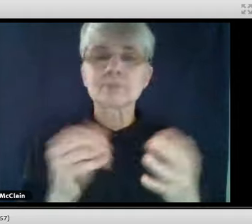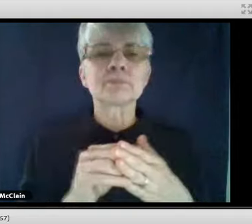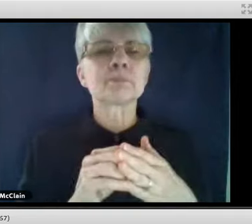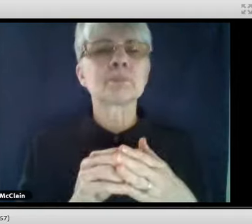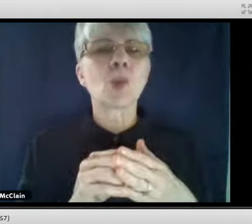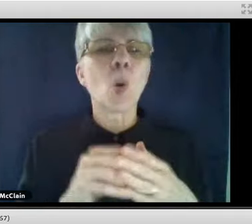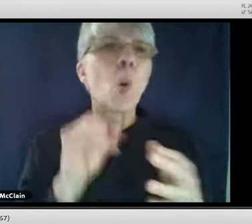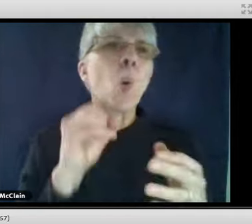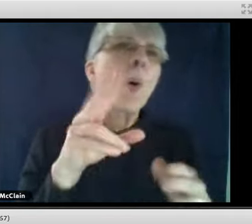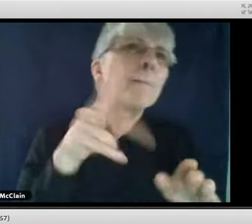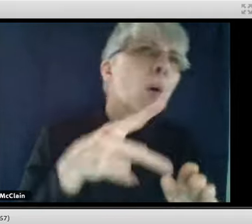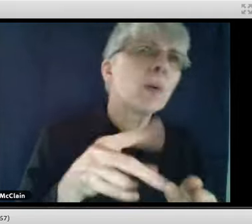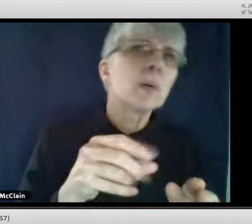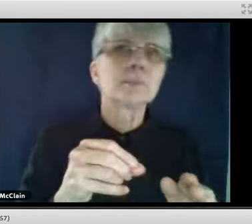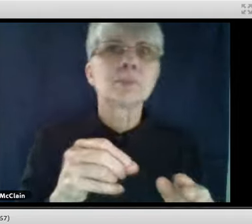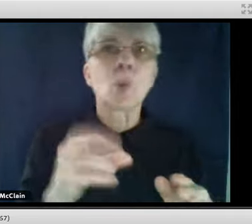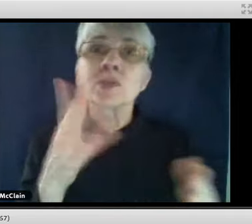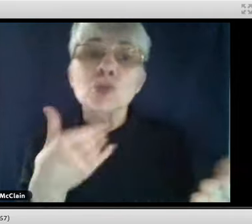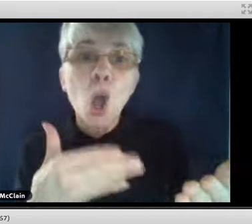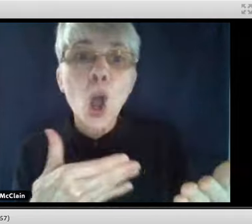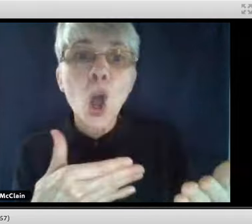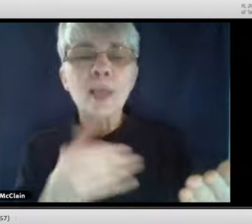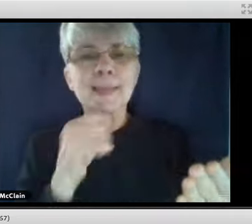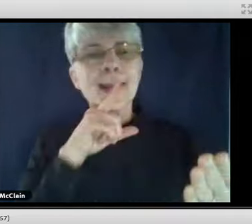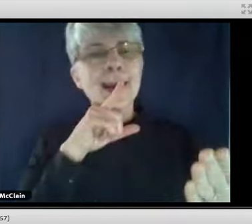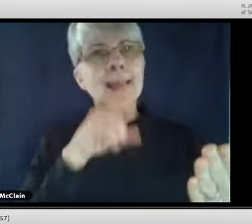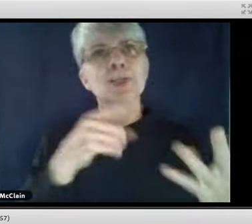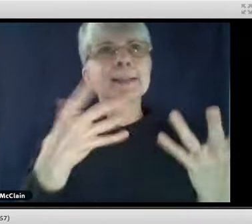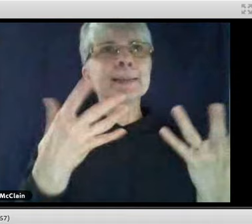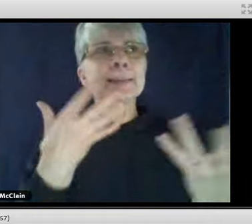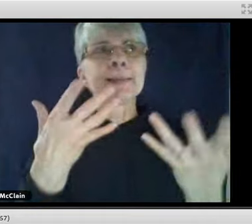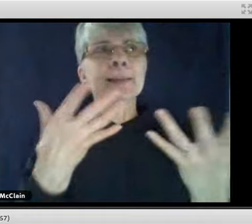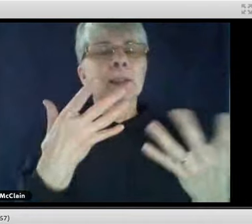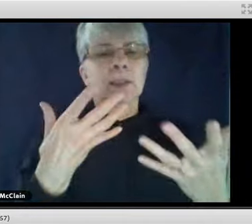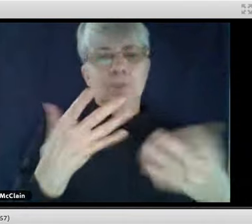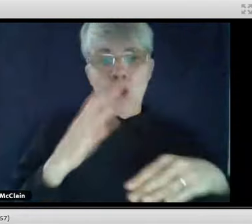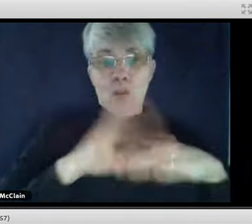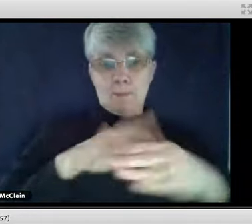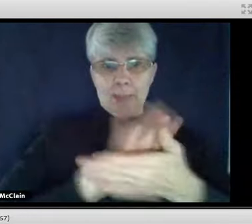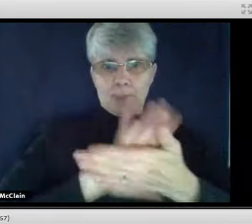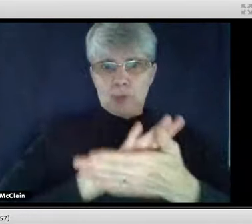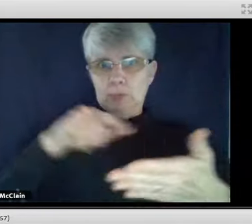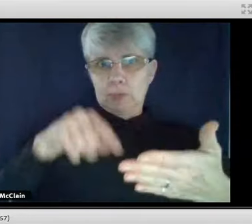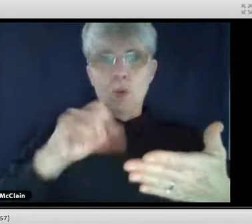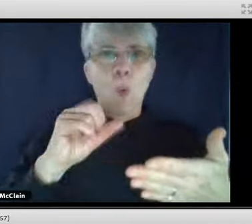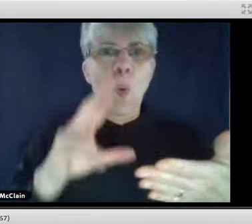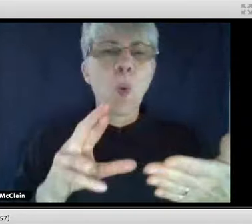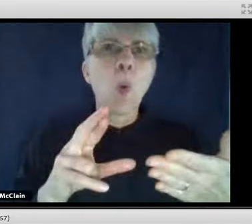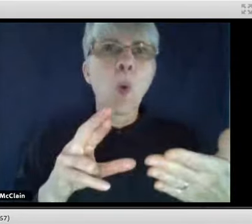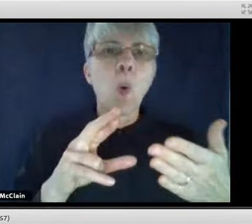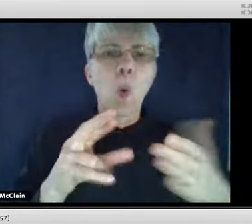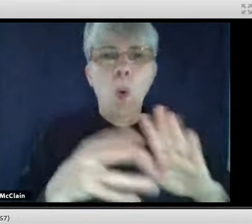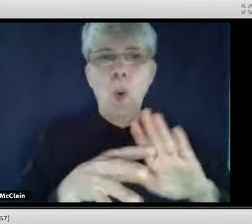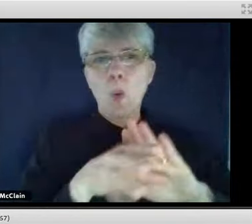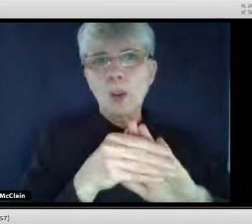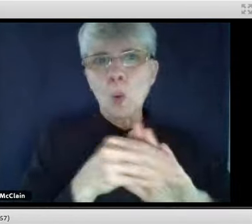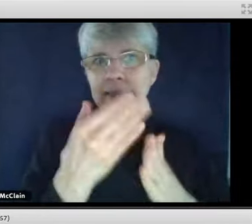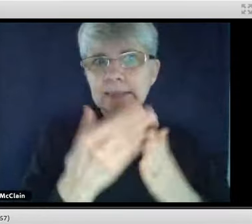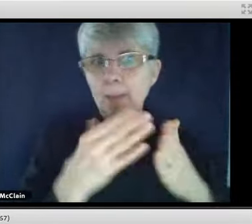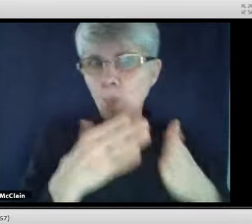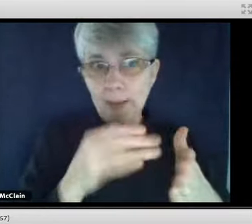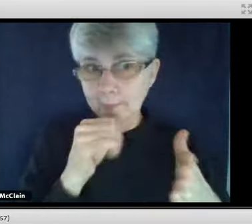poem or a song. Okay, that's not actually on paper or recorded in some way yet.